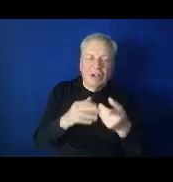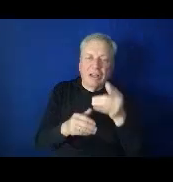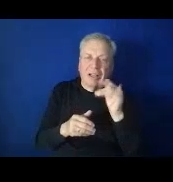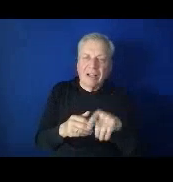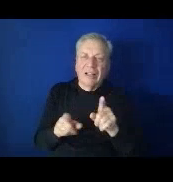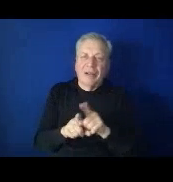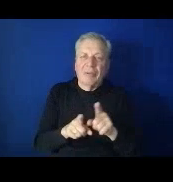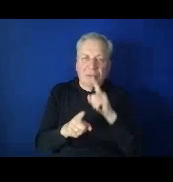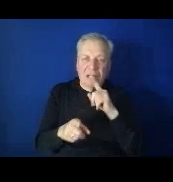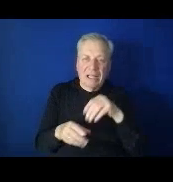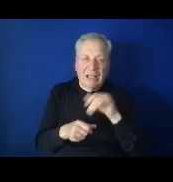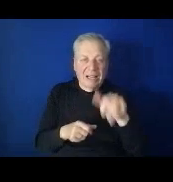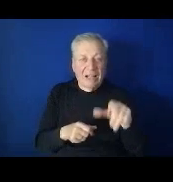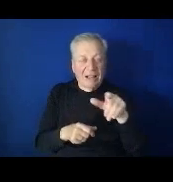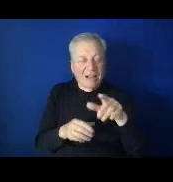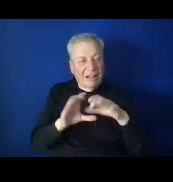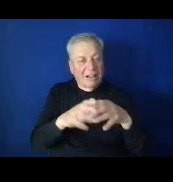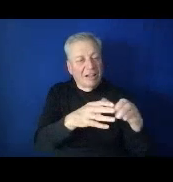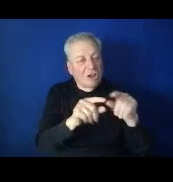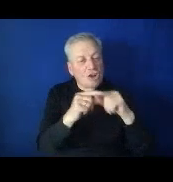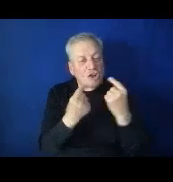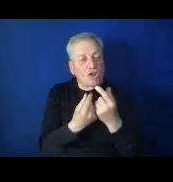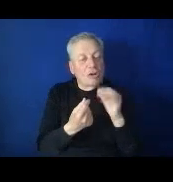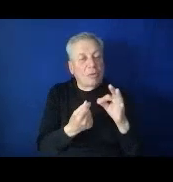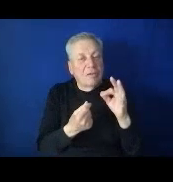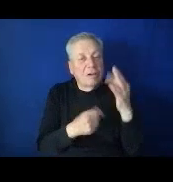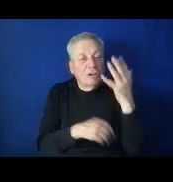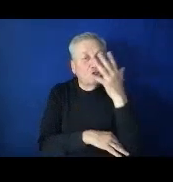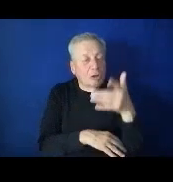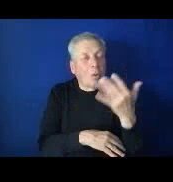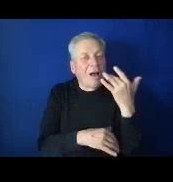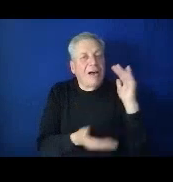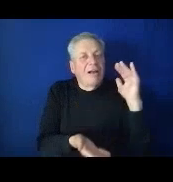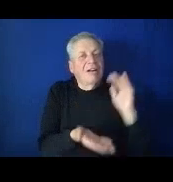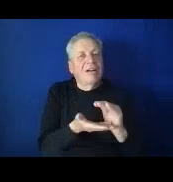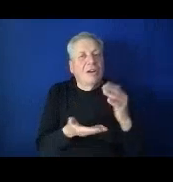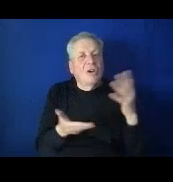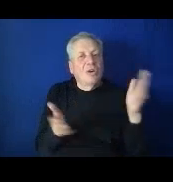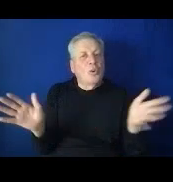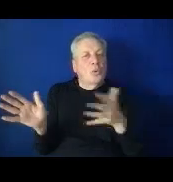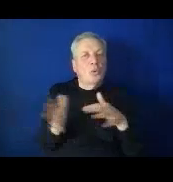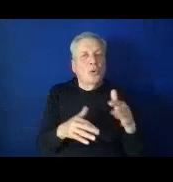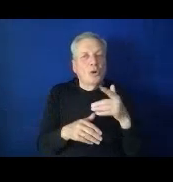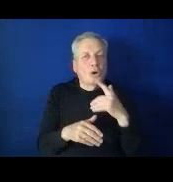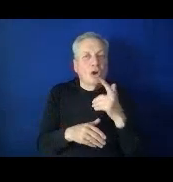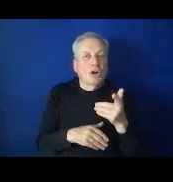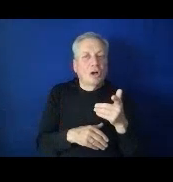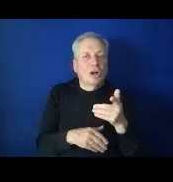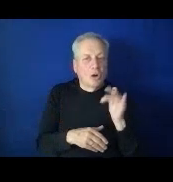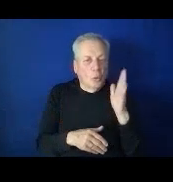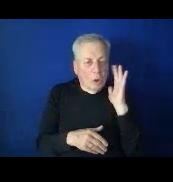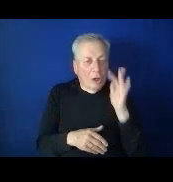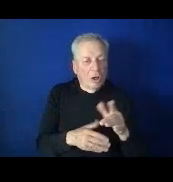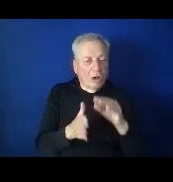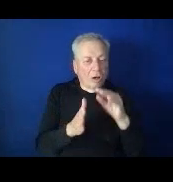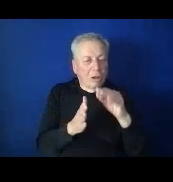being in a cluster of trees, that cuts down on wind noise because it can be really, you'll record all the wind noise as